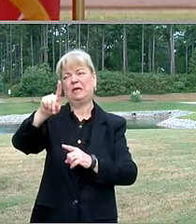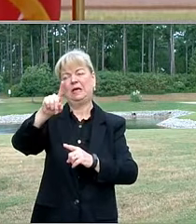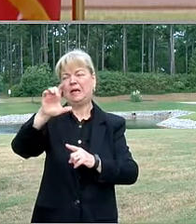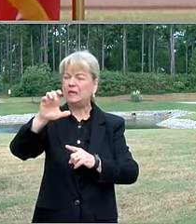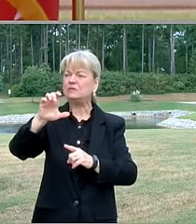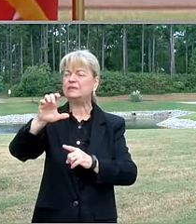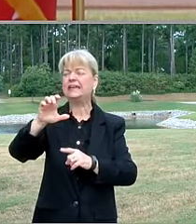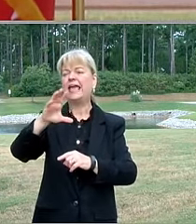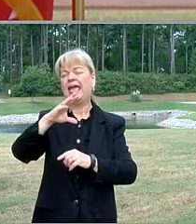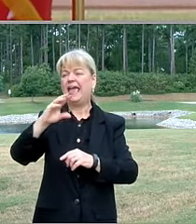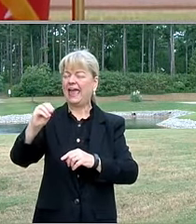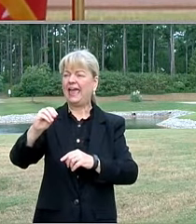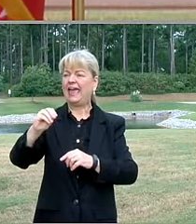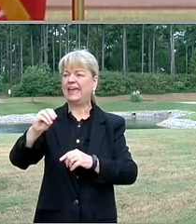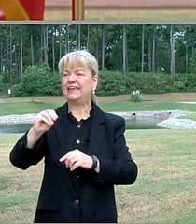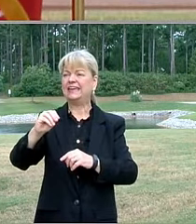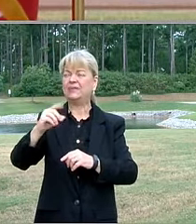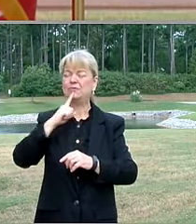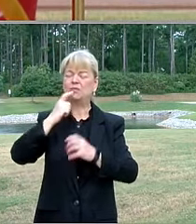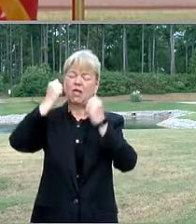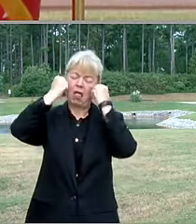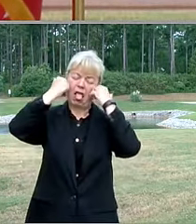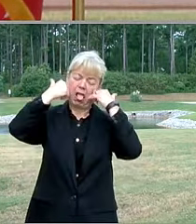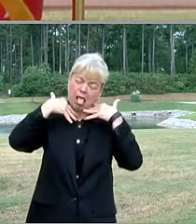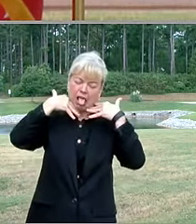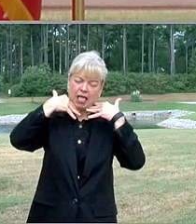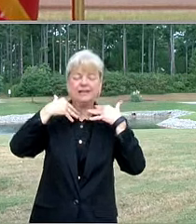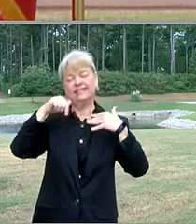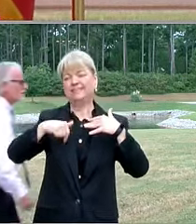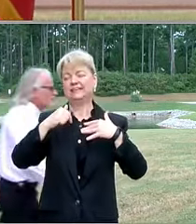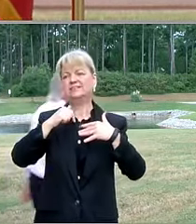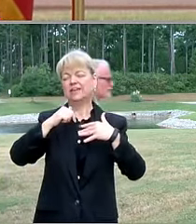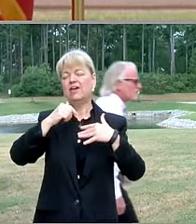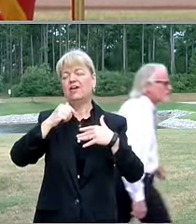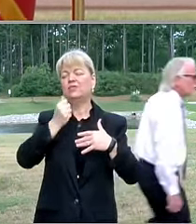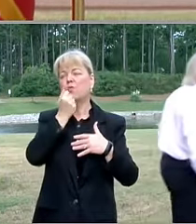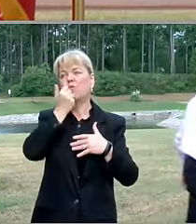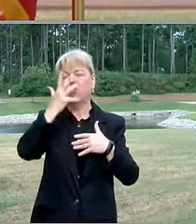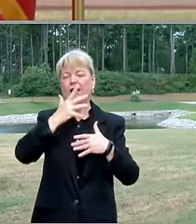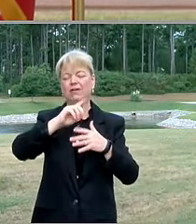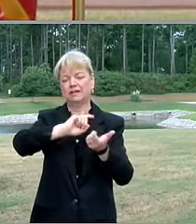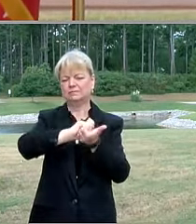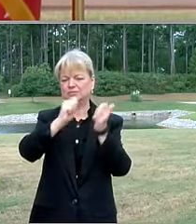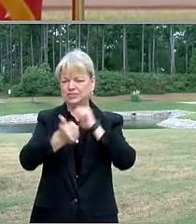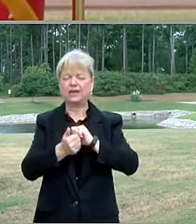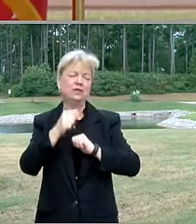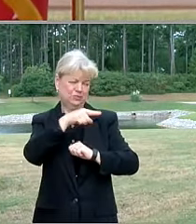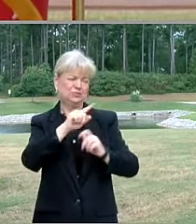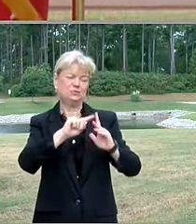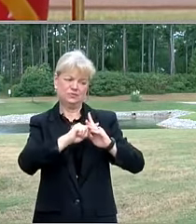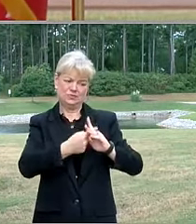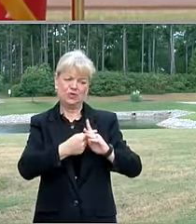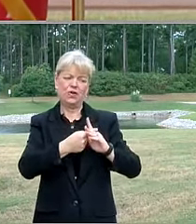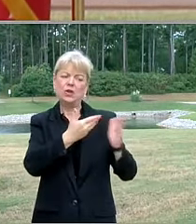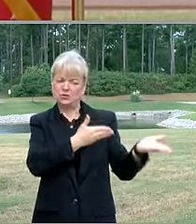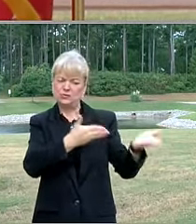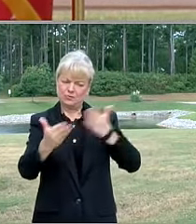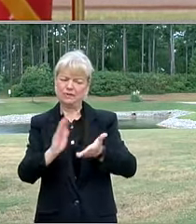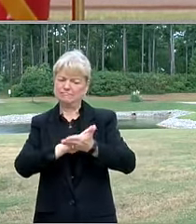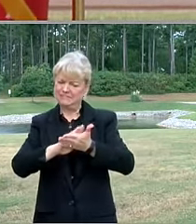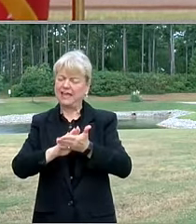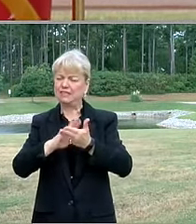150% humidity. And so this is a very, very welcome change. So Alan, you're already starting off on a good foot, bringing in the nice weather with